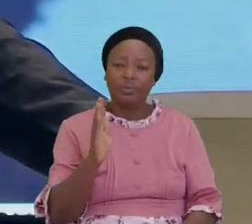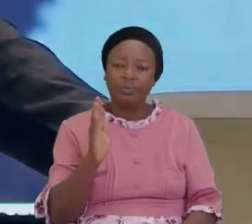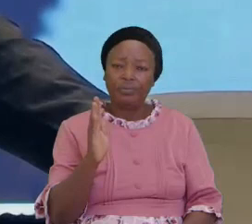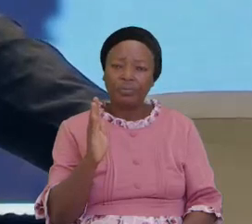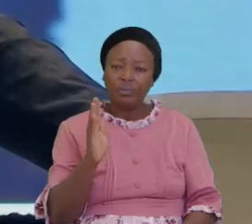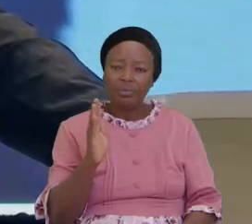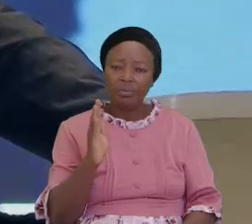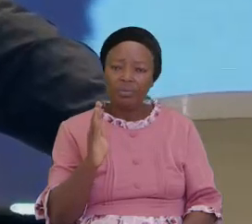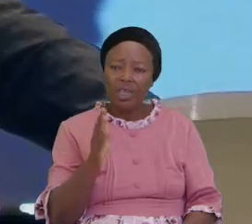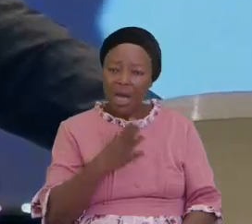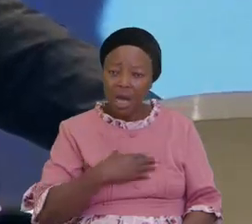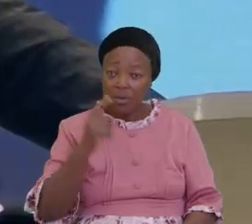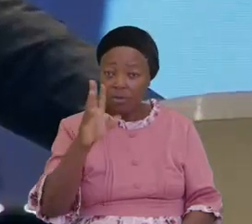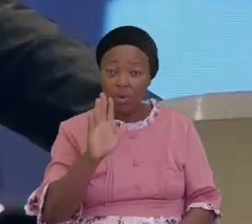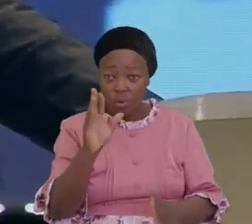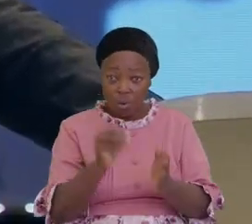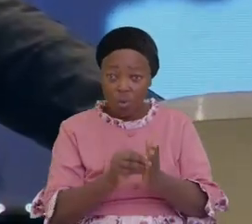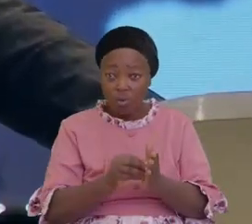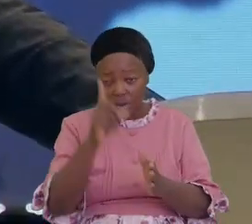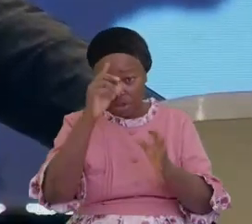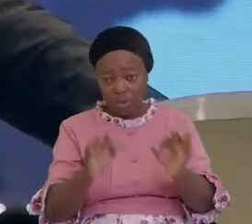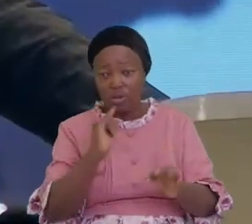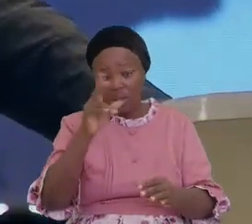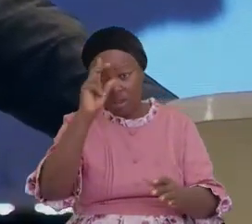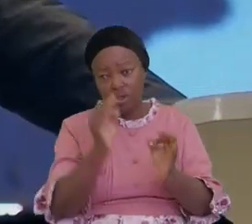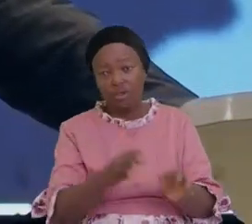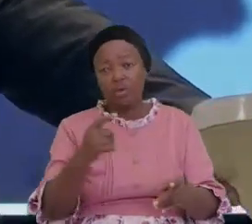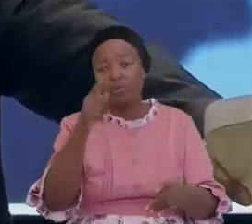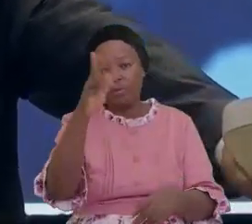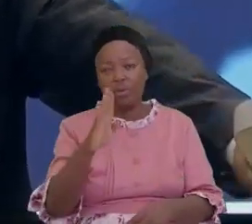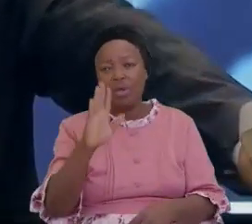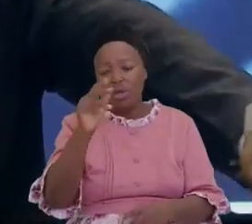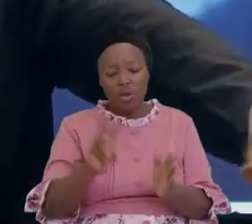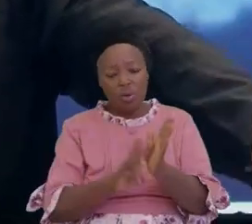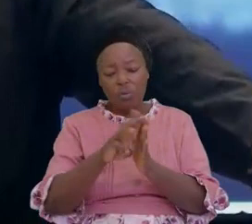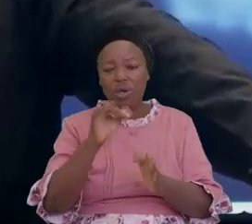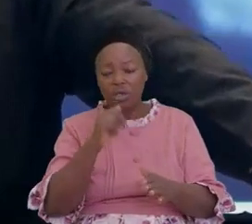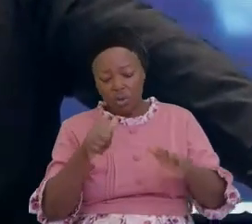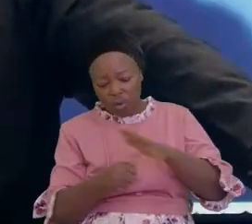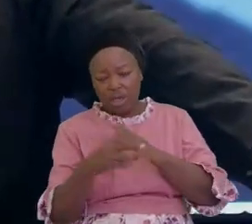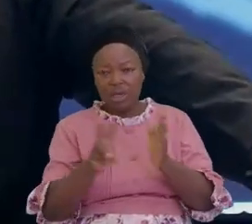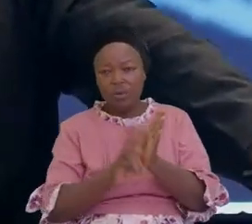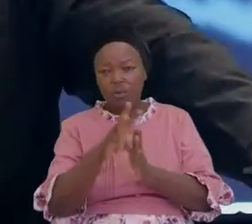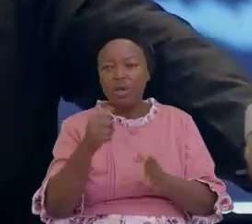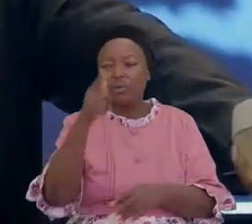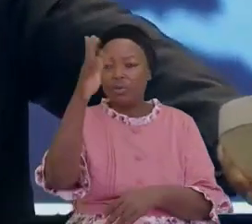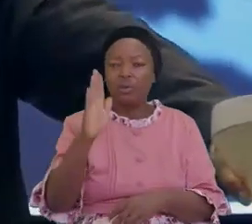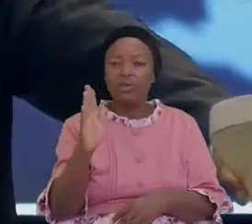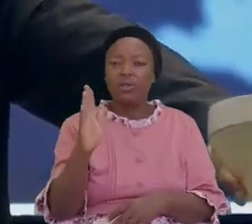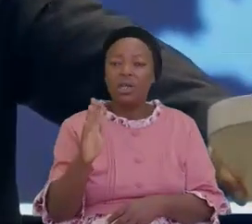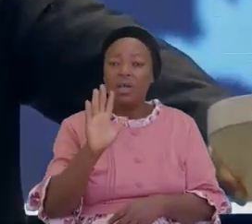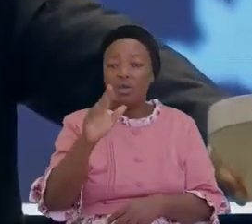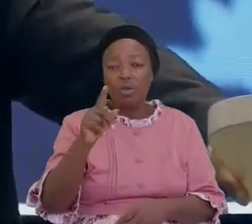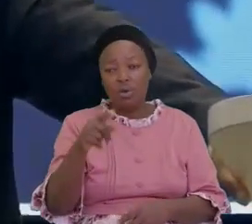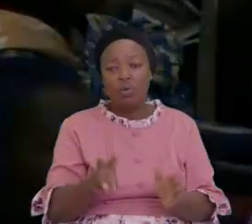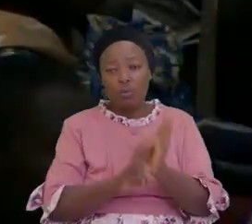And your will is in the will of God. Your will is under the will of God. Your will is